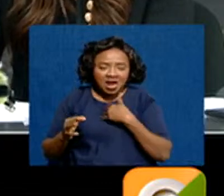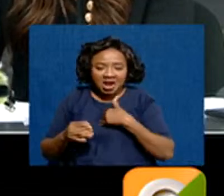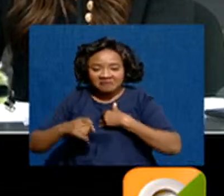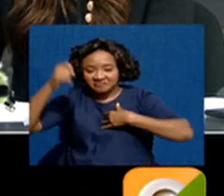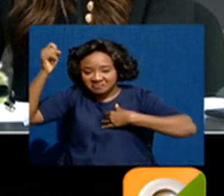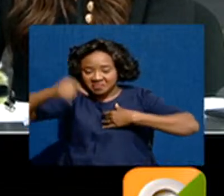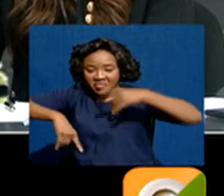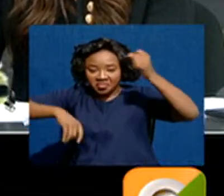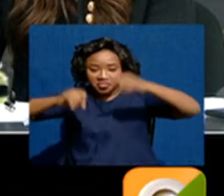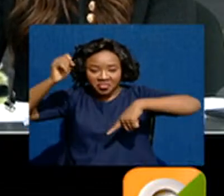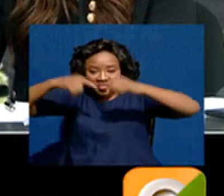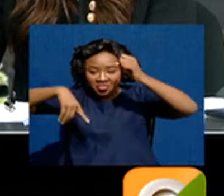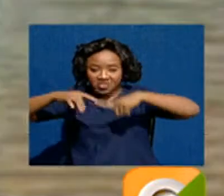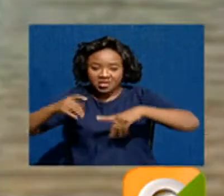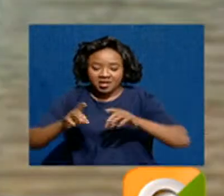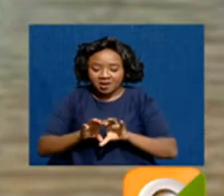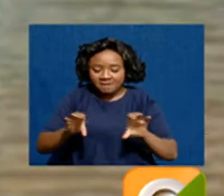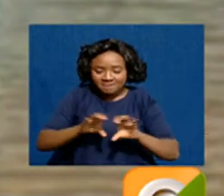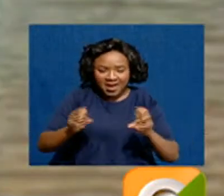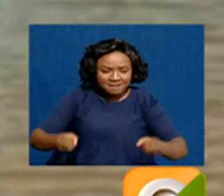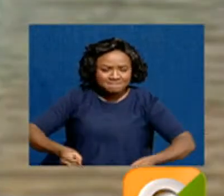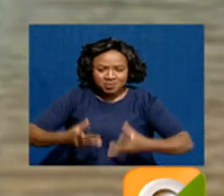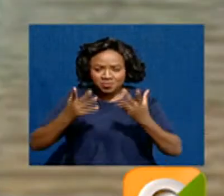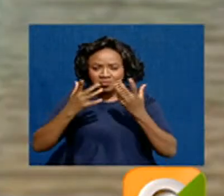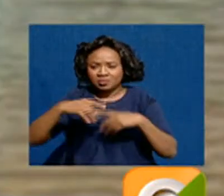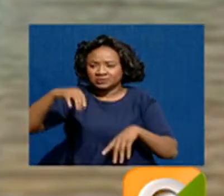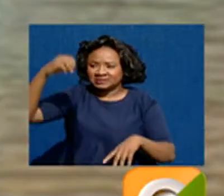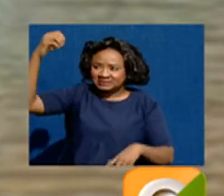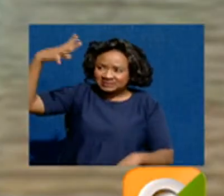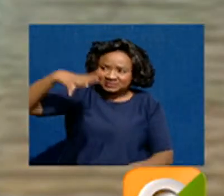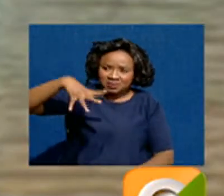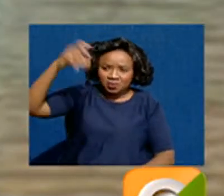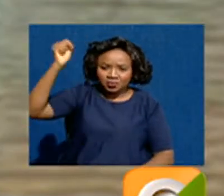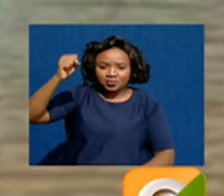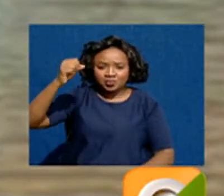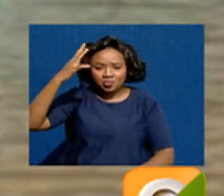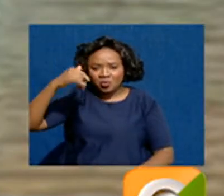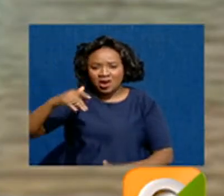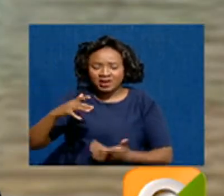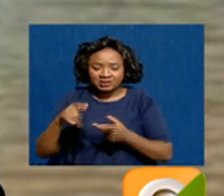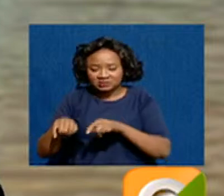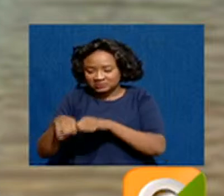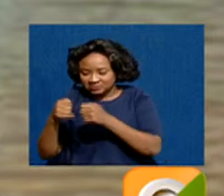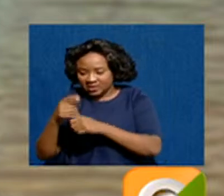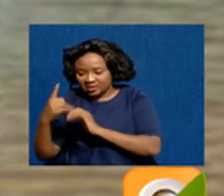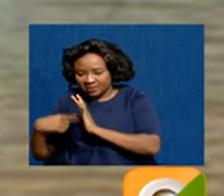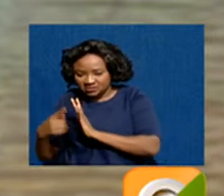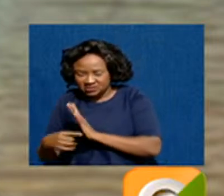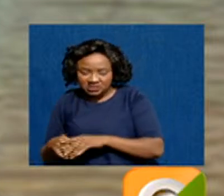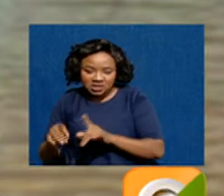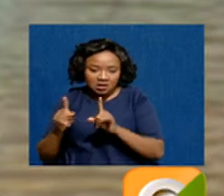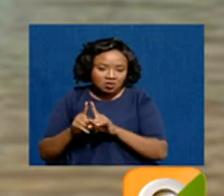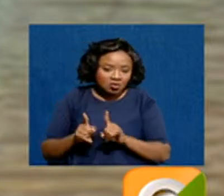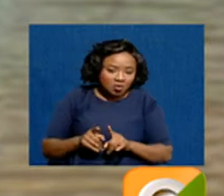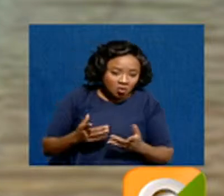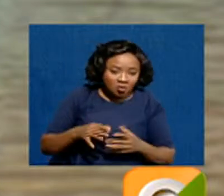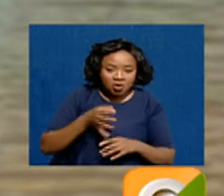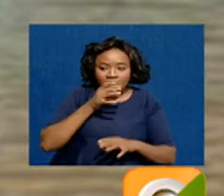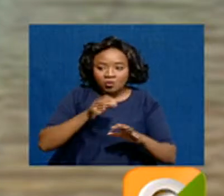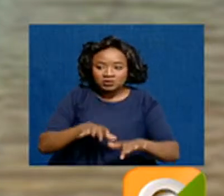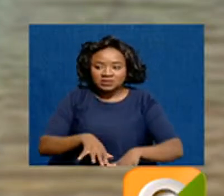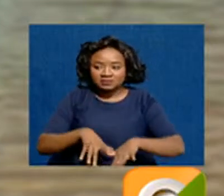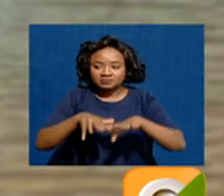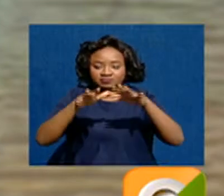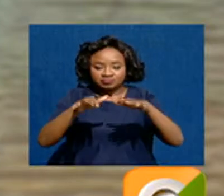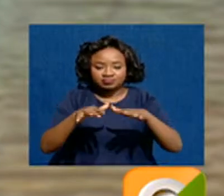a burst of a pipe or a blackout because something tripped or there's a massive flood that has never been seen like that's happened and